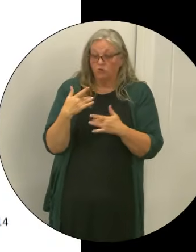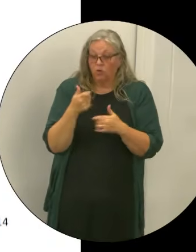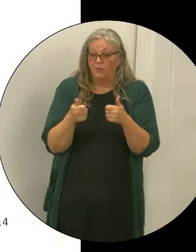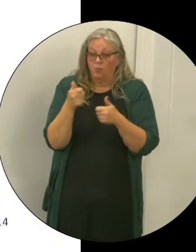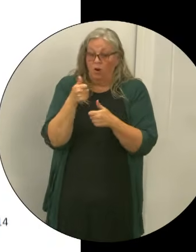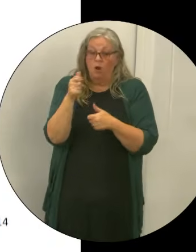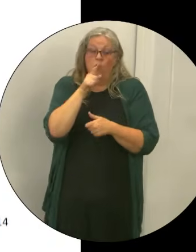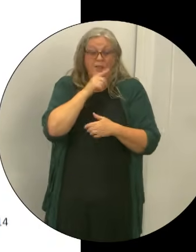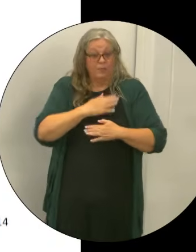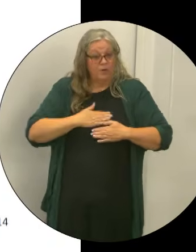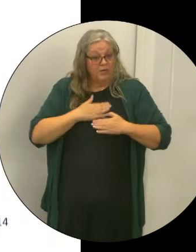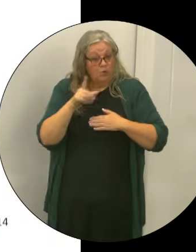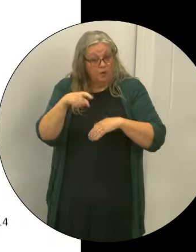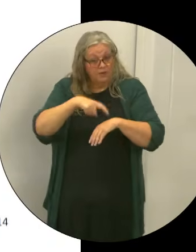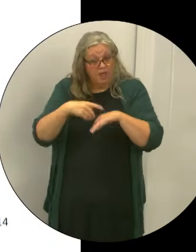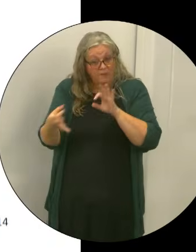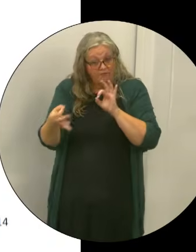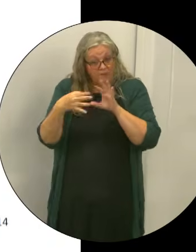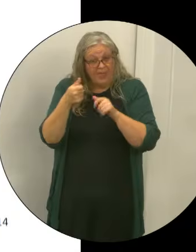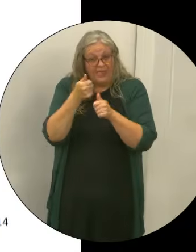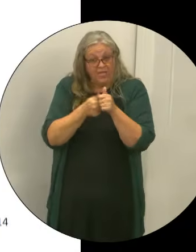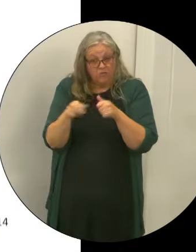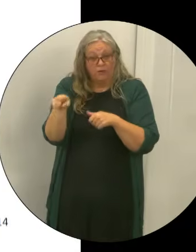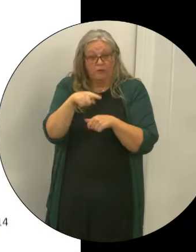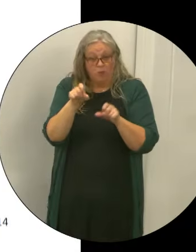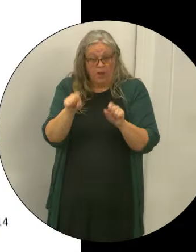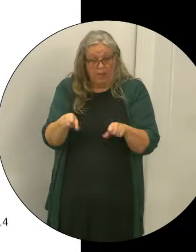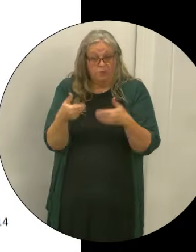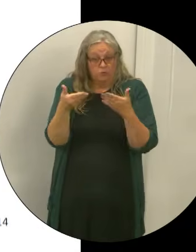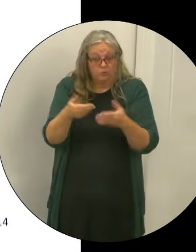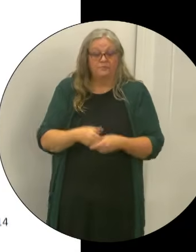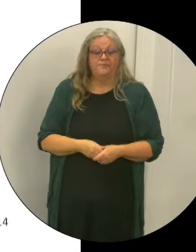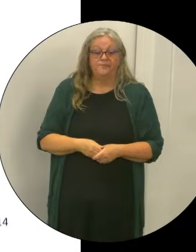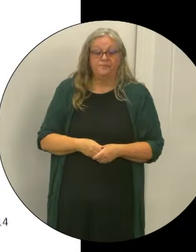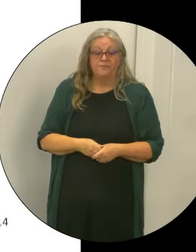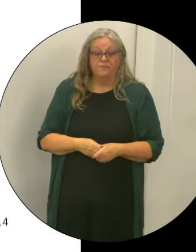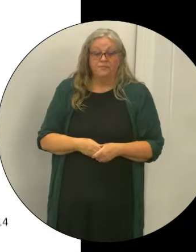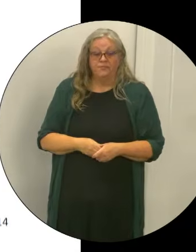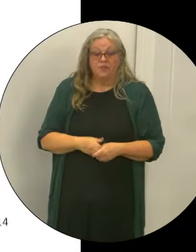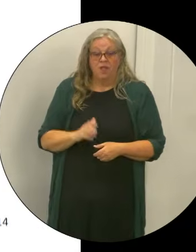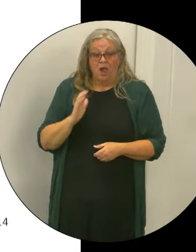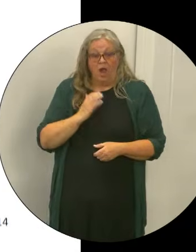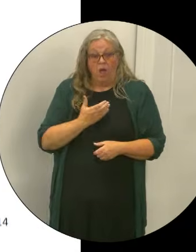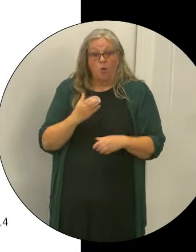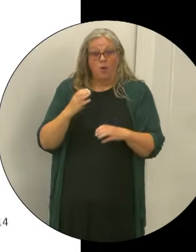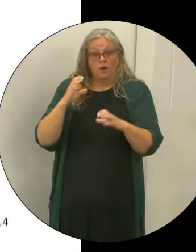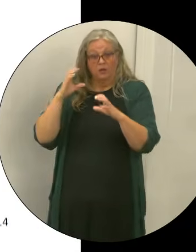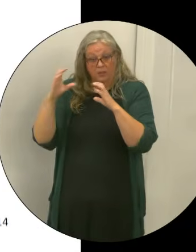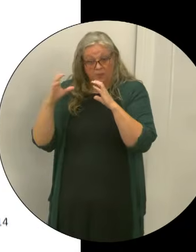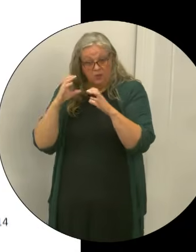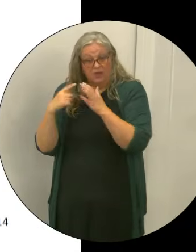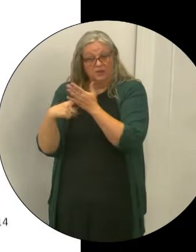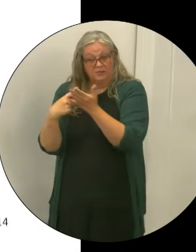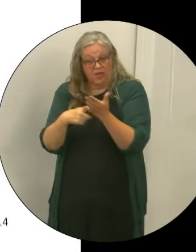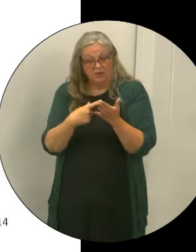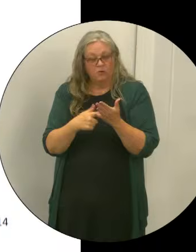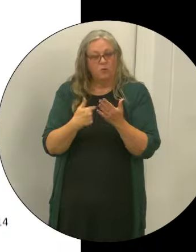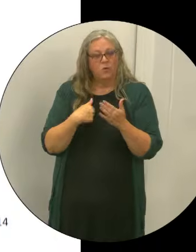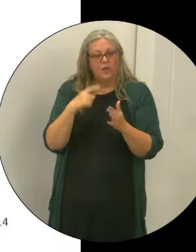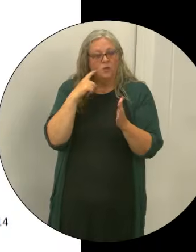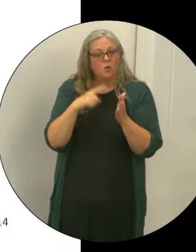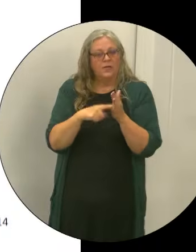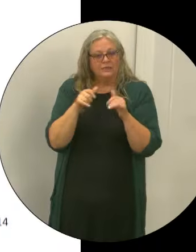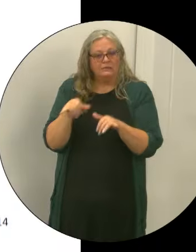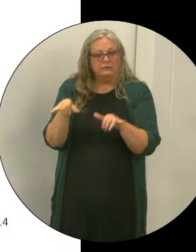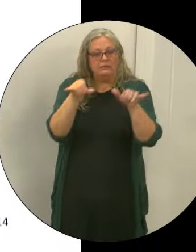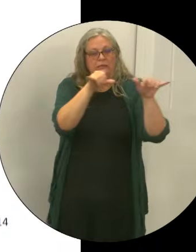greatly appreciate the time and thoughtful feedback each of you were able to provide. Based on those conversations, we identified several recurring themes and areas of interest